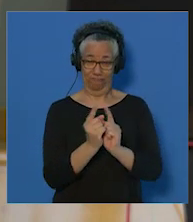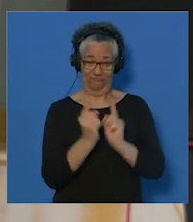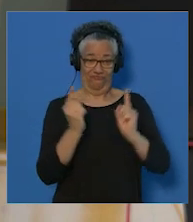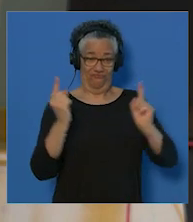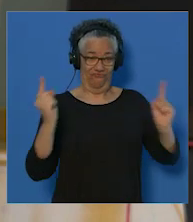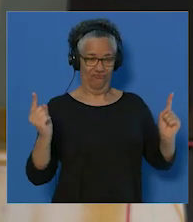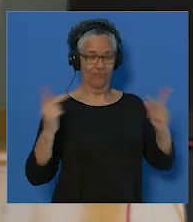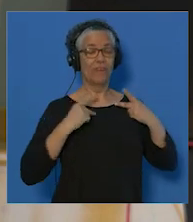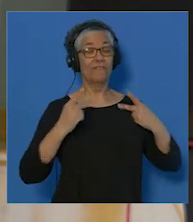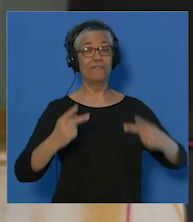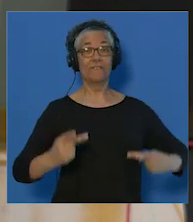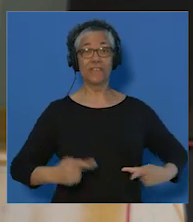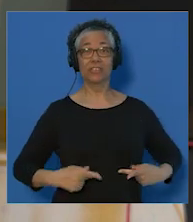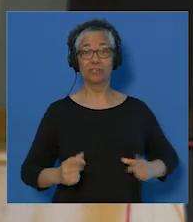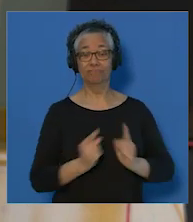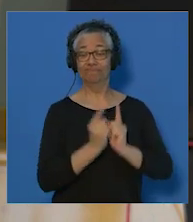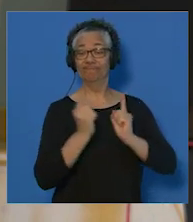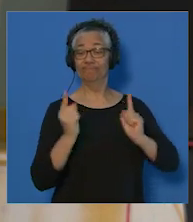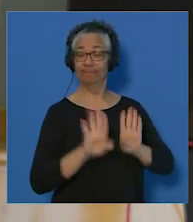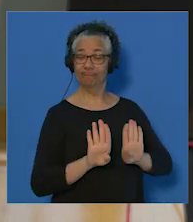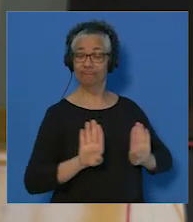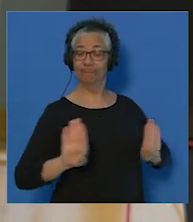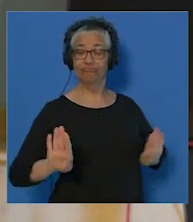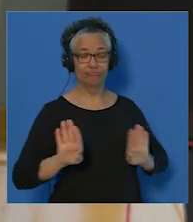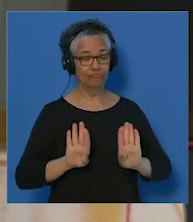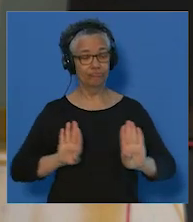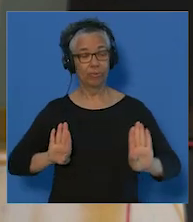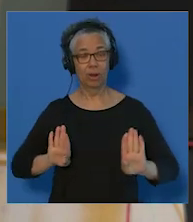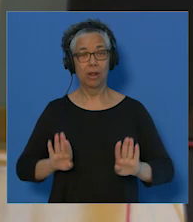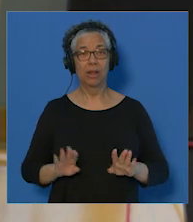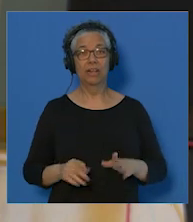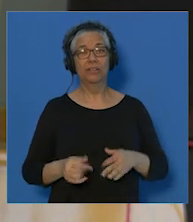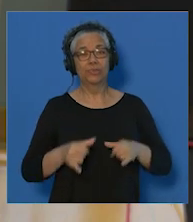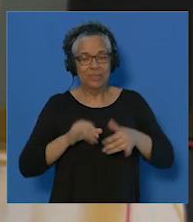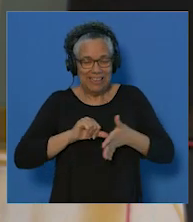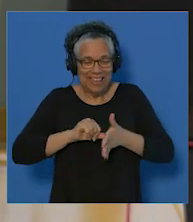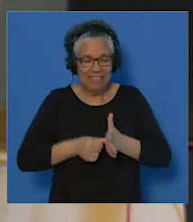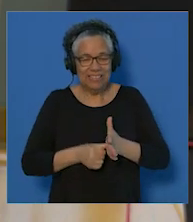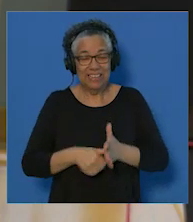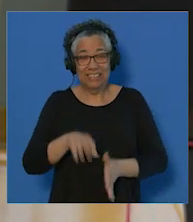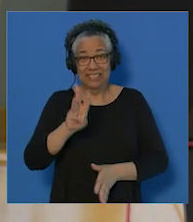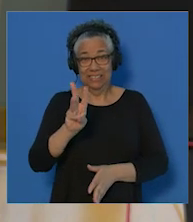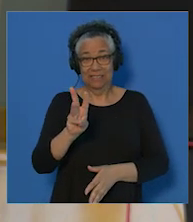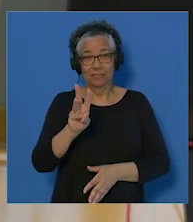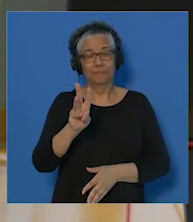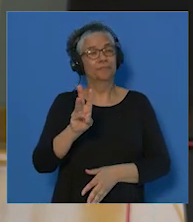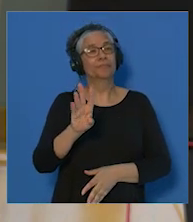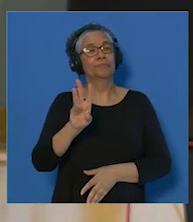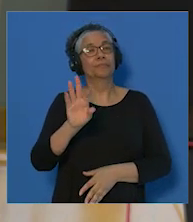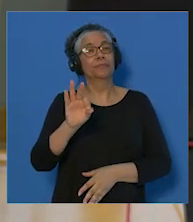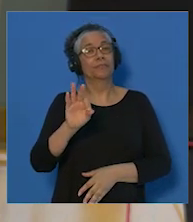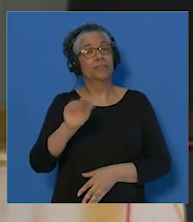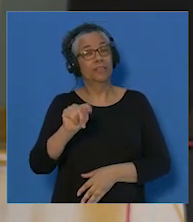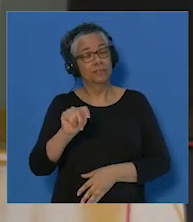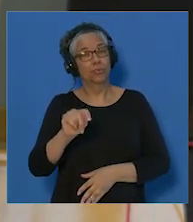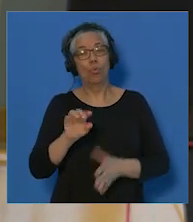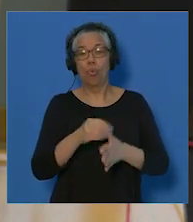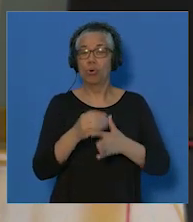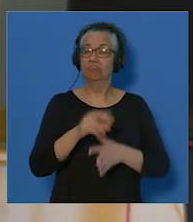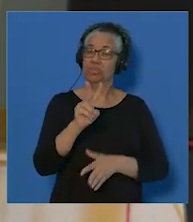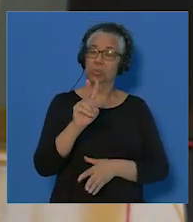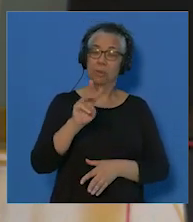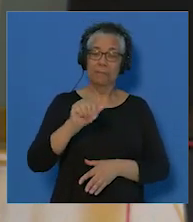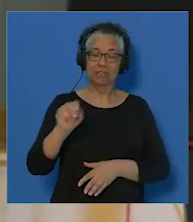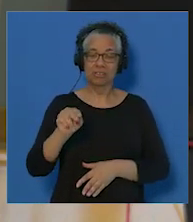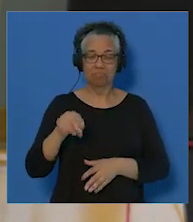distance. This is to emphasize the protective measures that staying 6 feet or 2 meters apart offers in